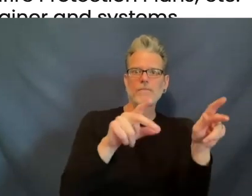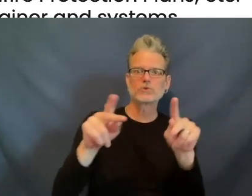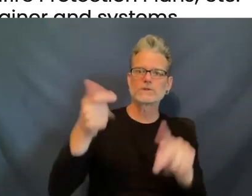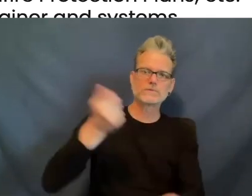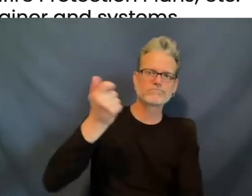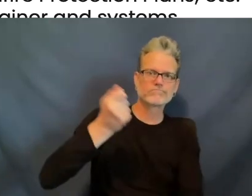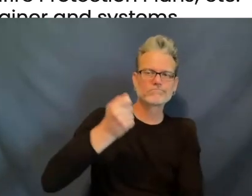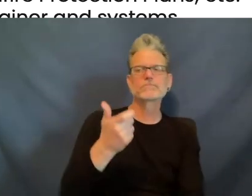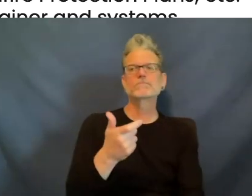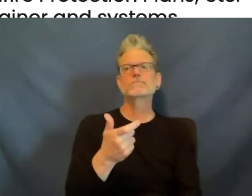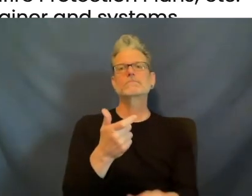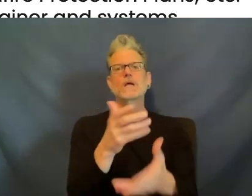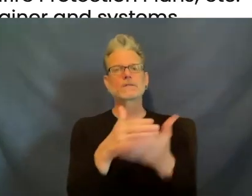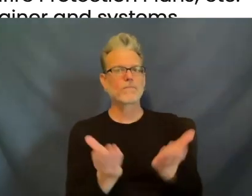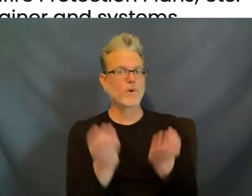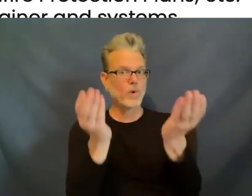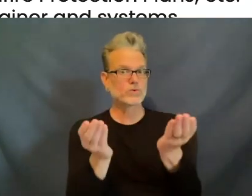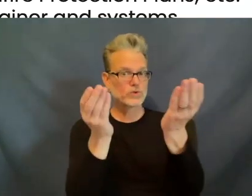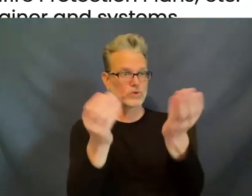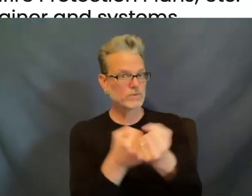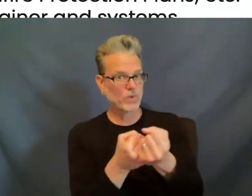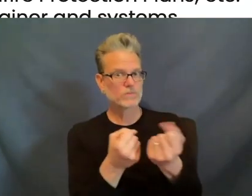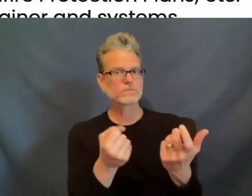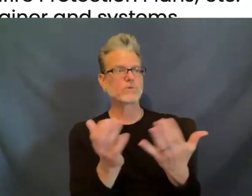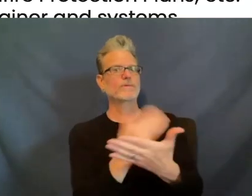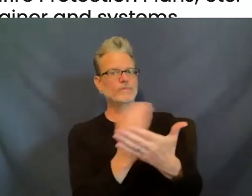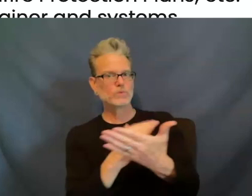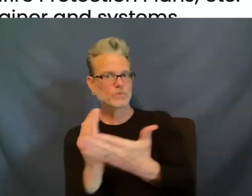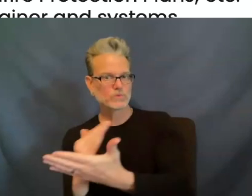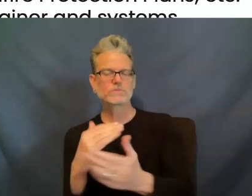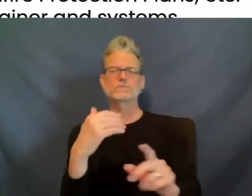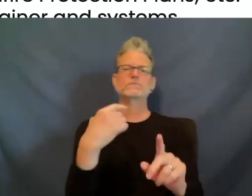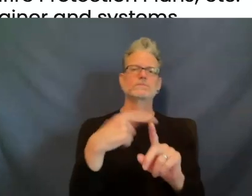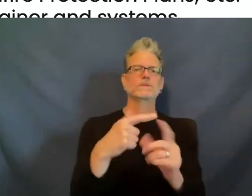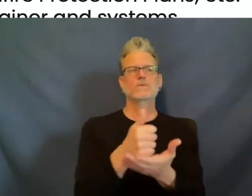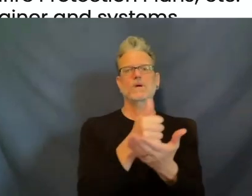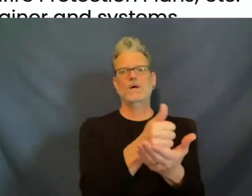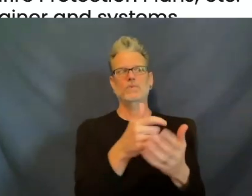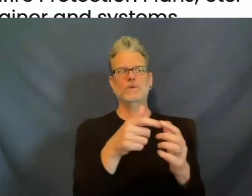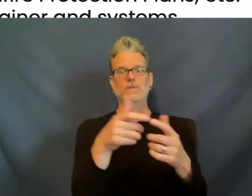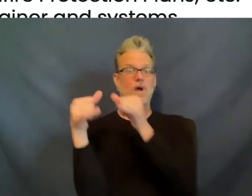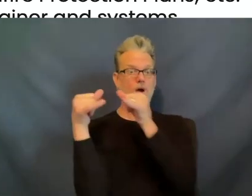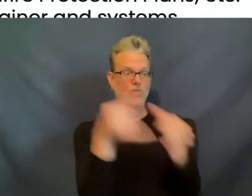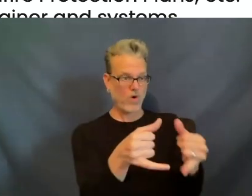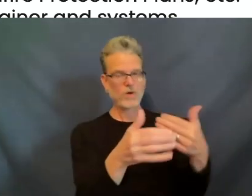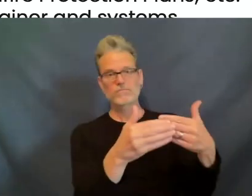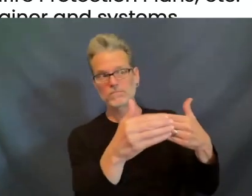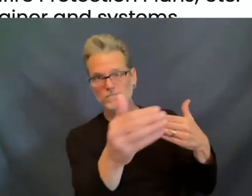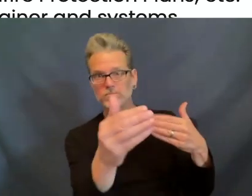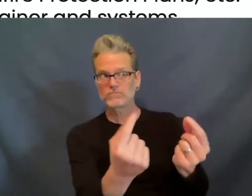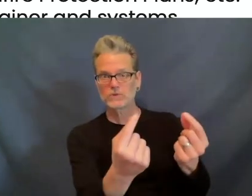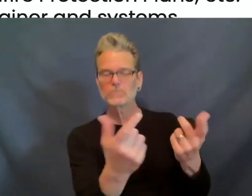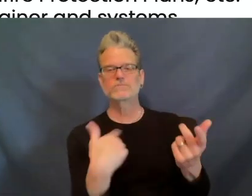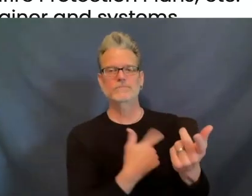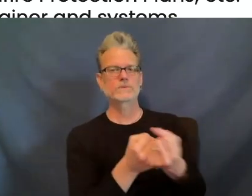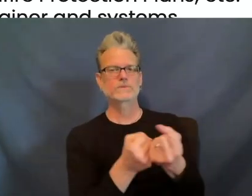We do some proposal support and kind of review, and then we also help with post-award assistance and project